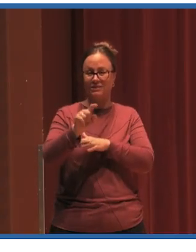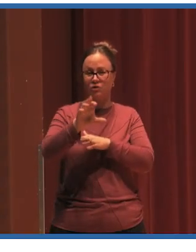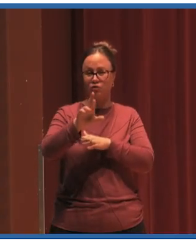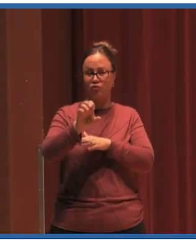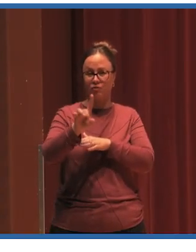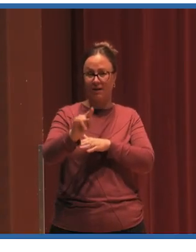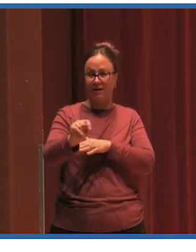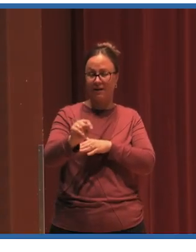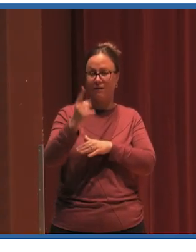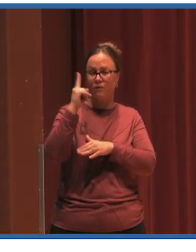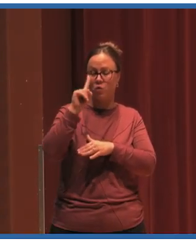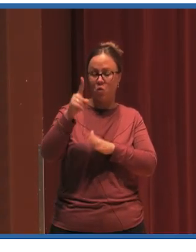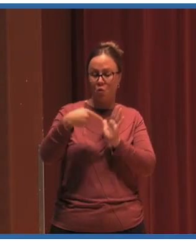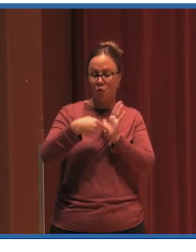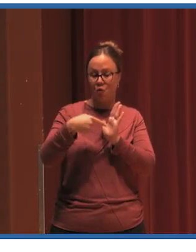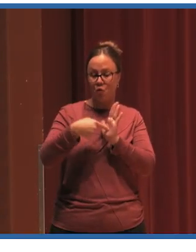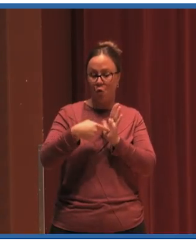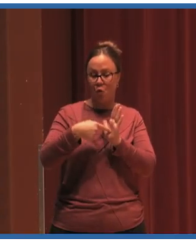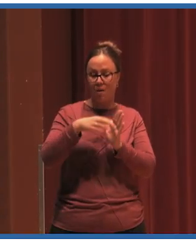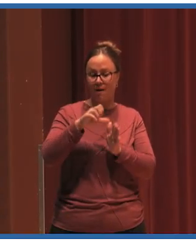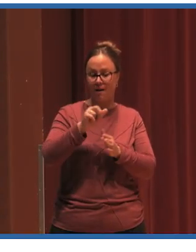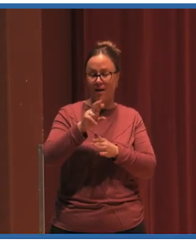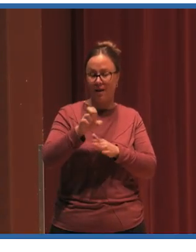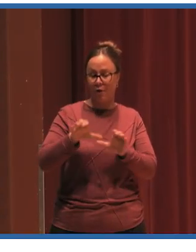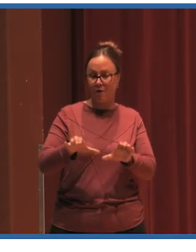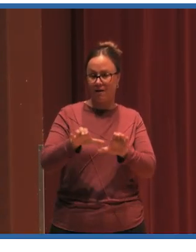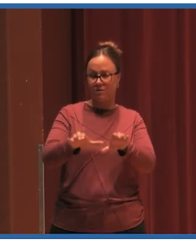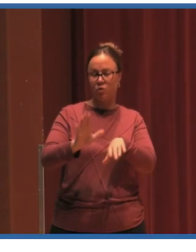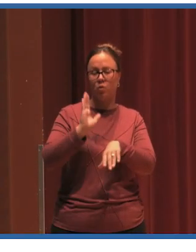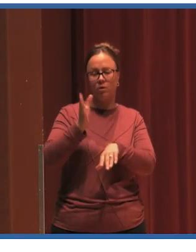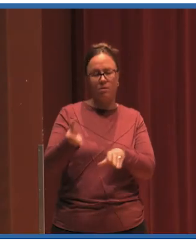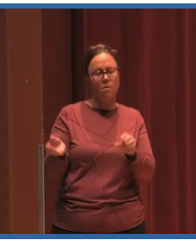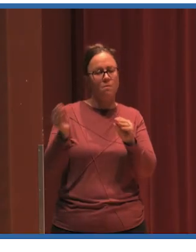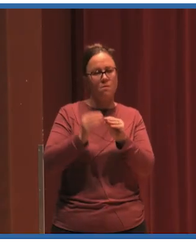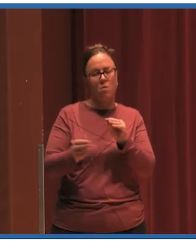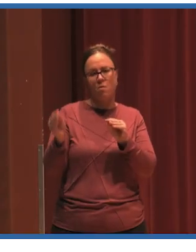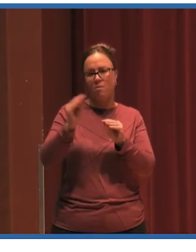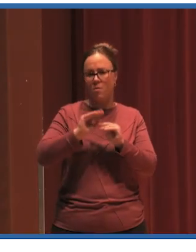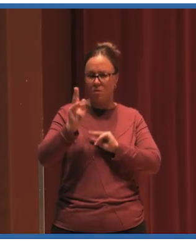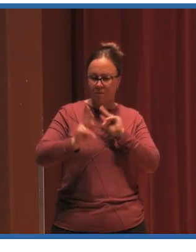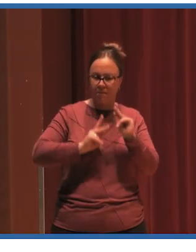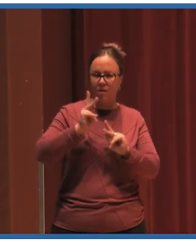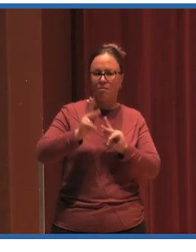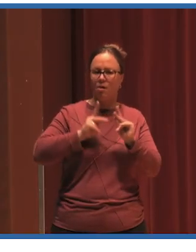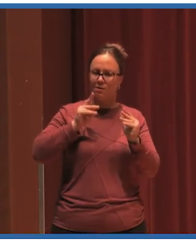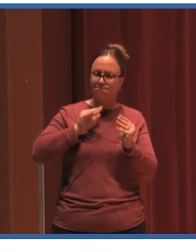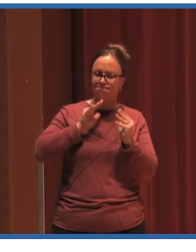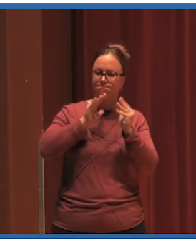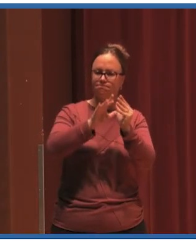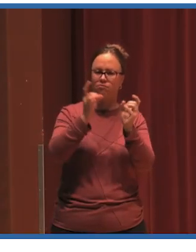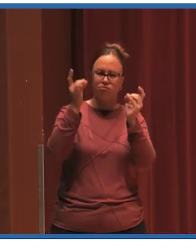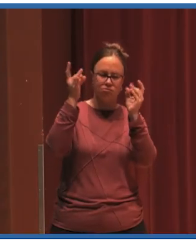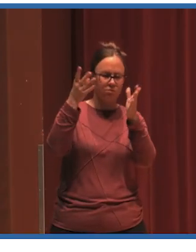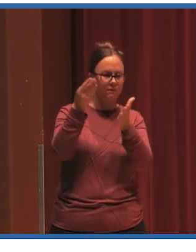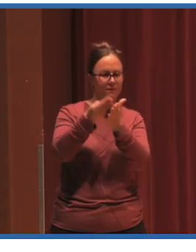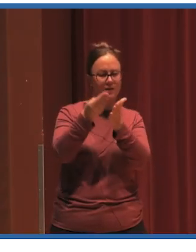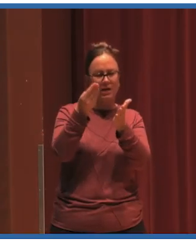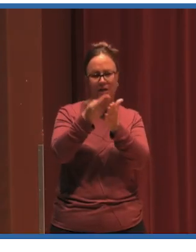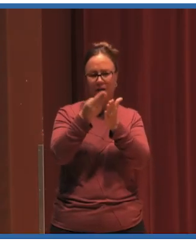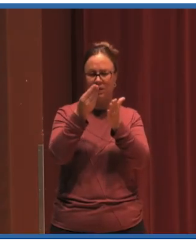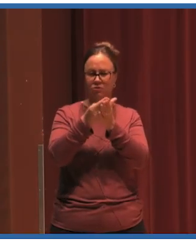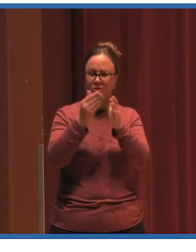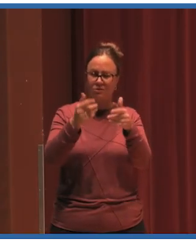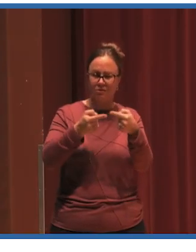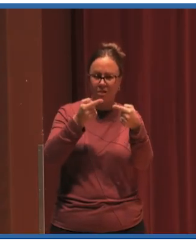for the Affordable Care Act, there's going to be more and more people who are facing significant financial